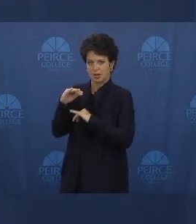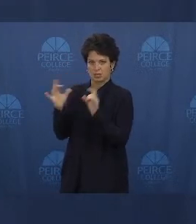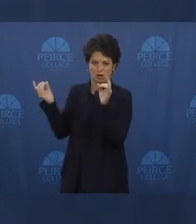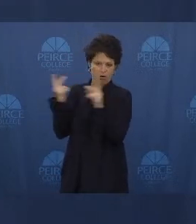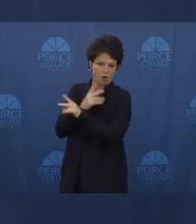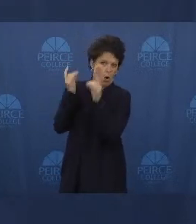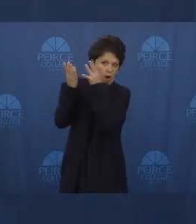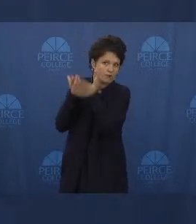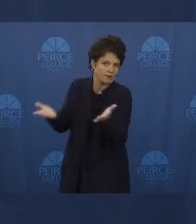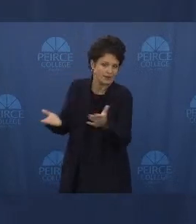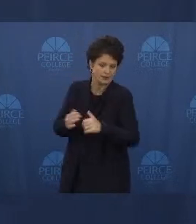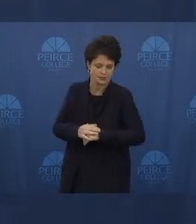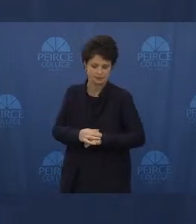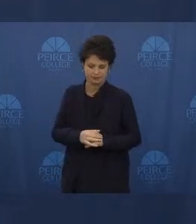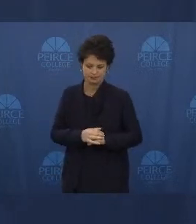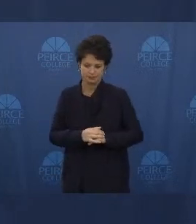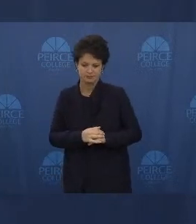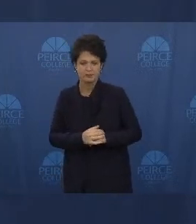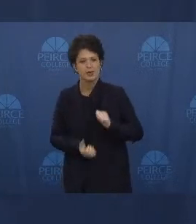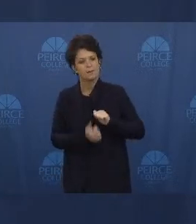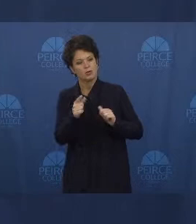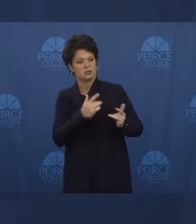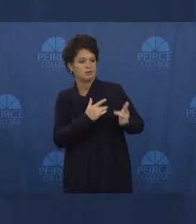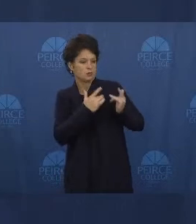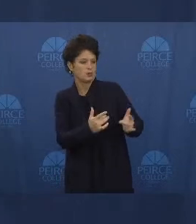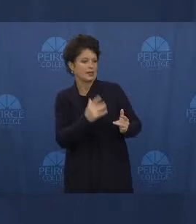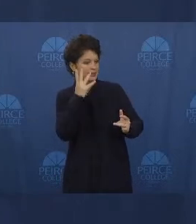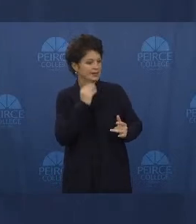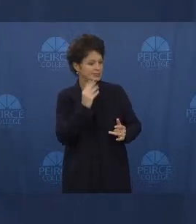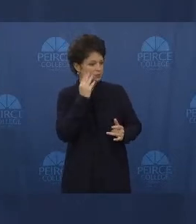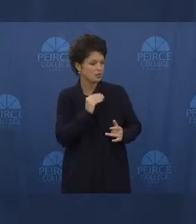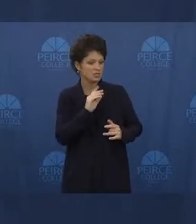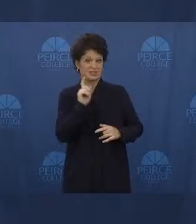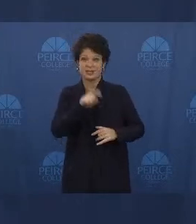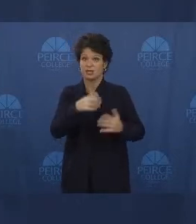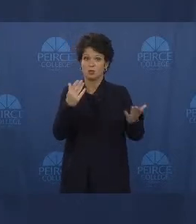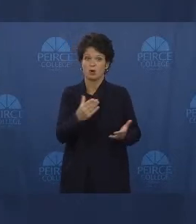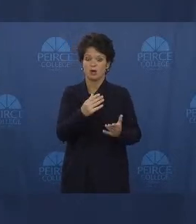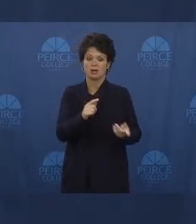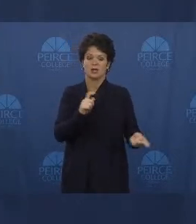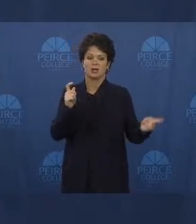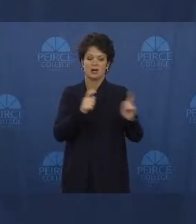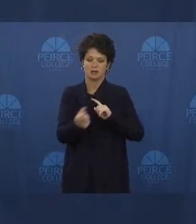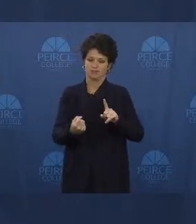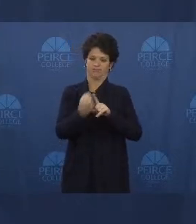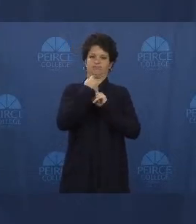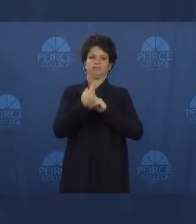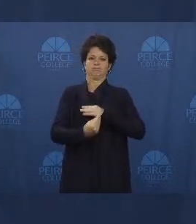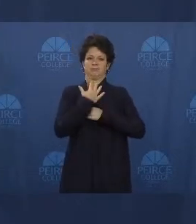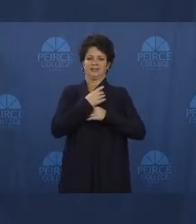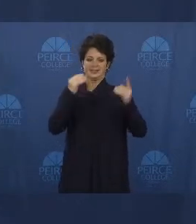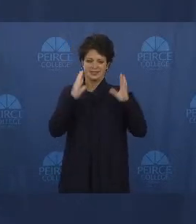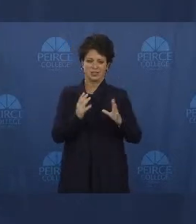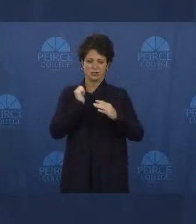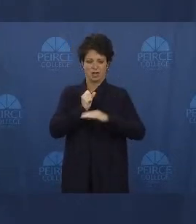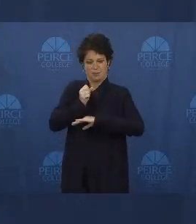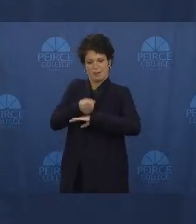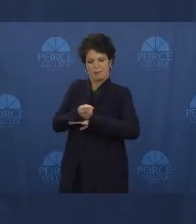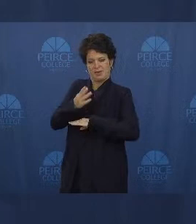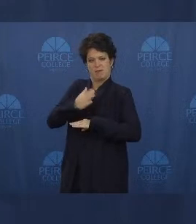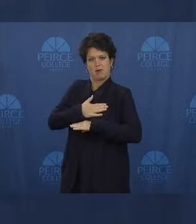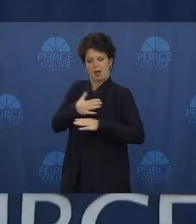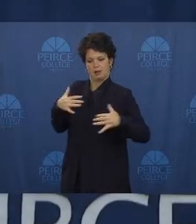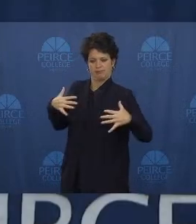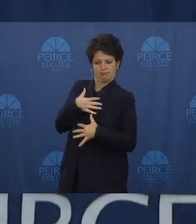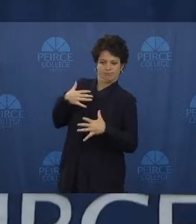worst. As most of you have likely experienced, all I needed was a transformational teacher to help me overcome my